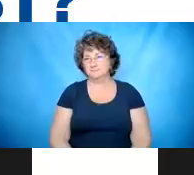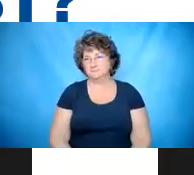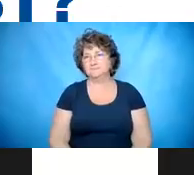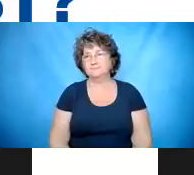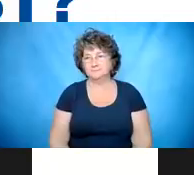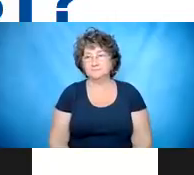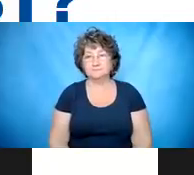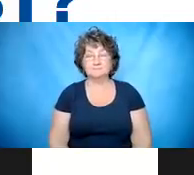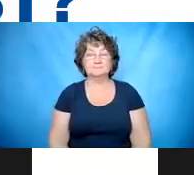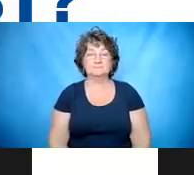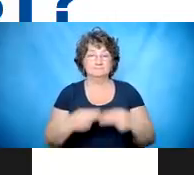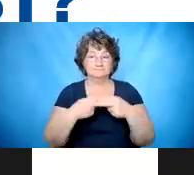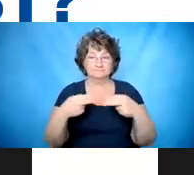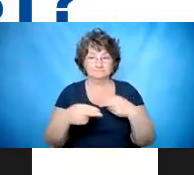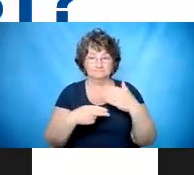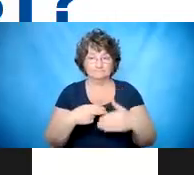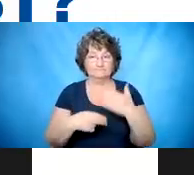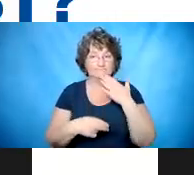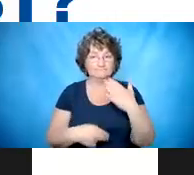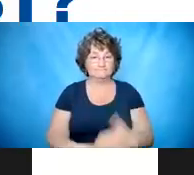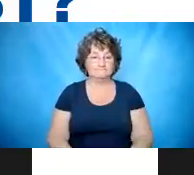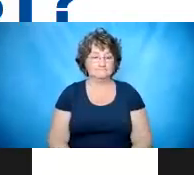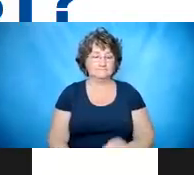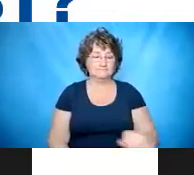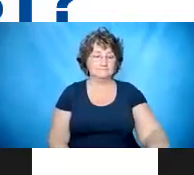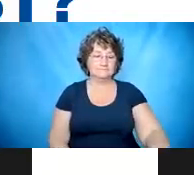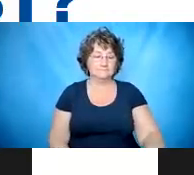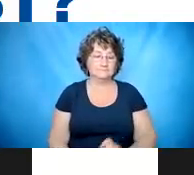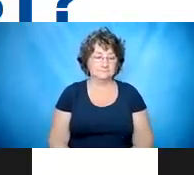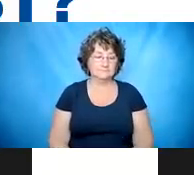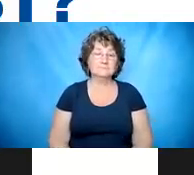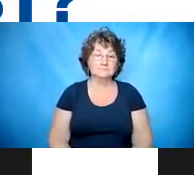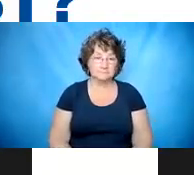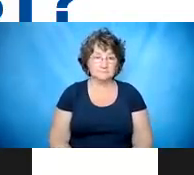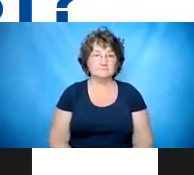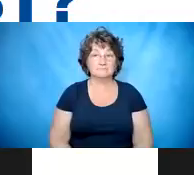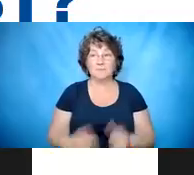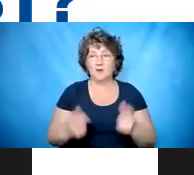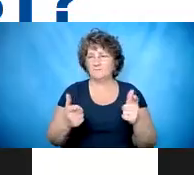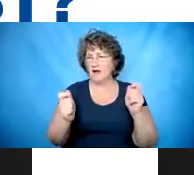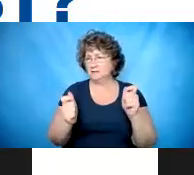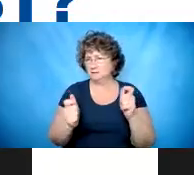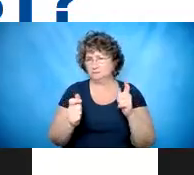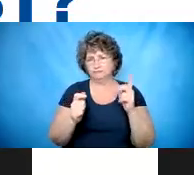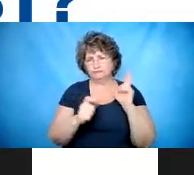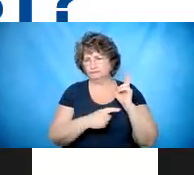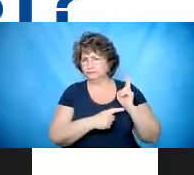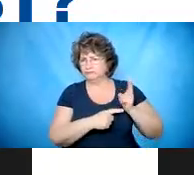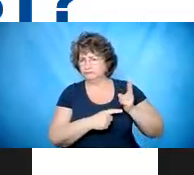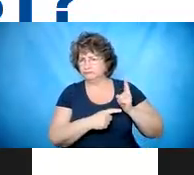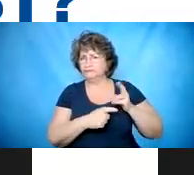Next slide, please. Thank you. So I'm just going to give some quick history as to why the CDS